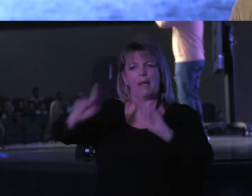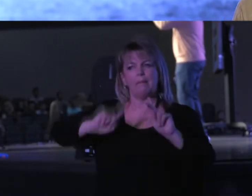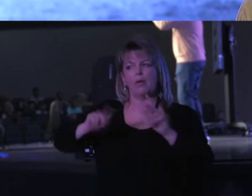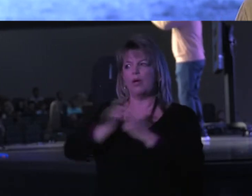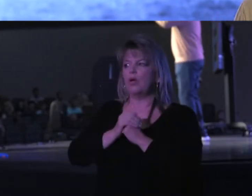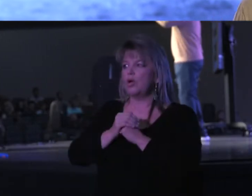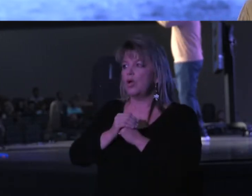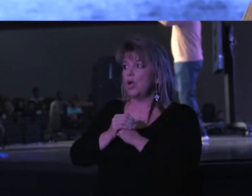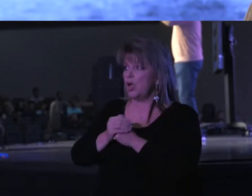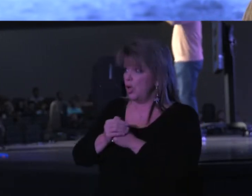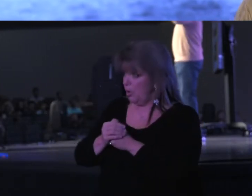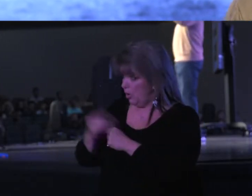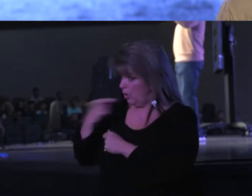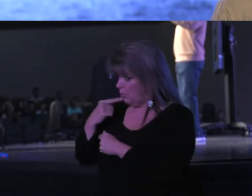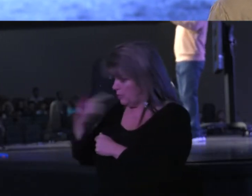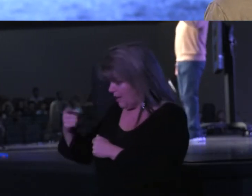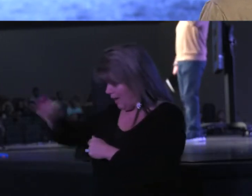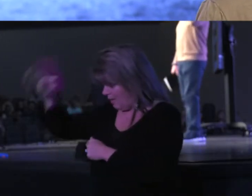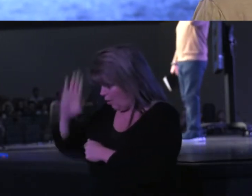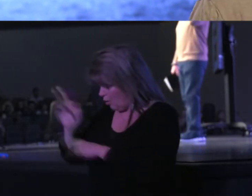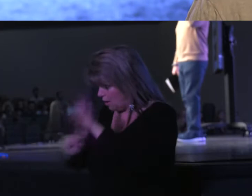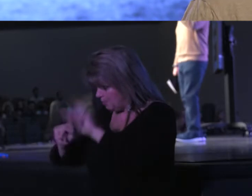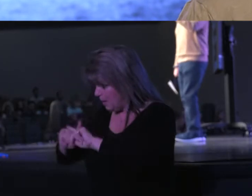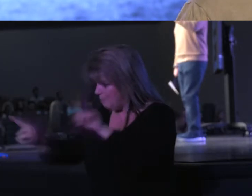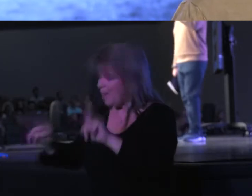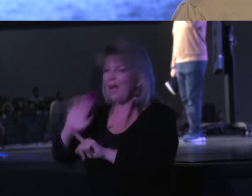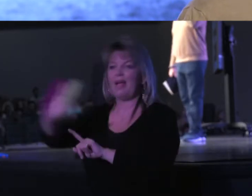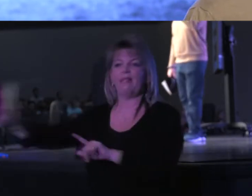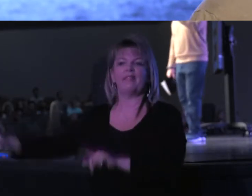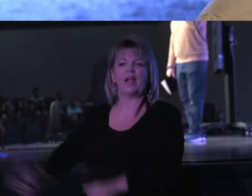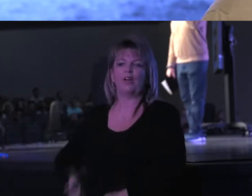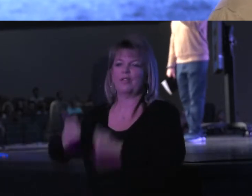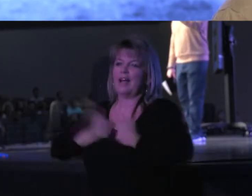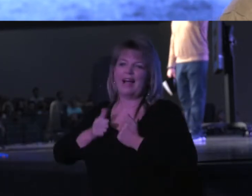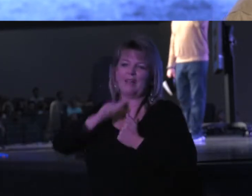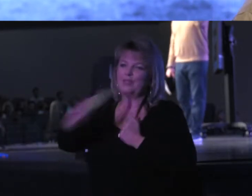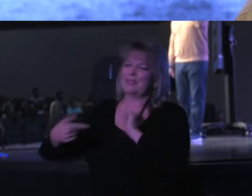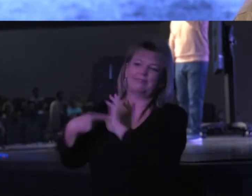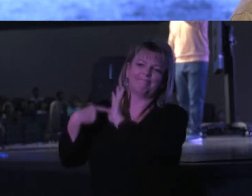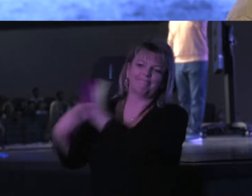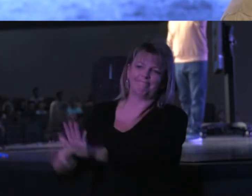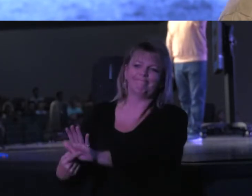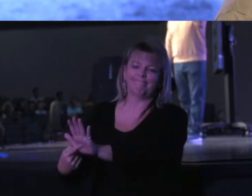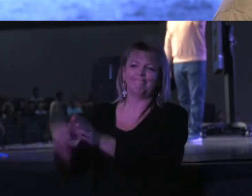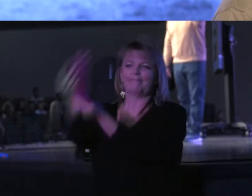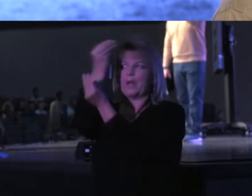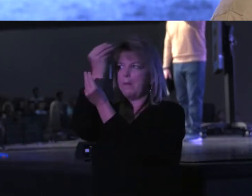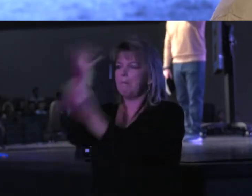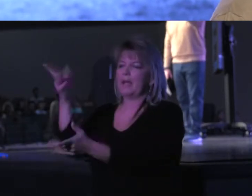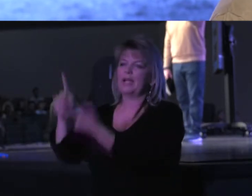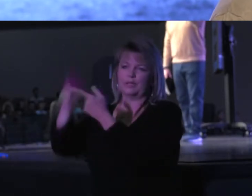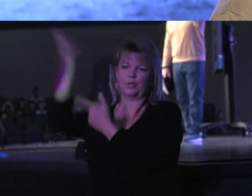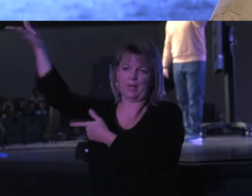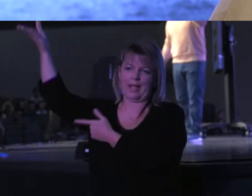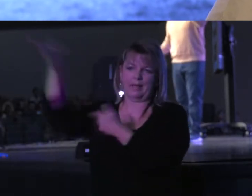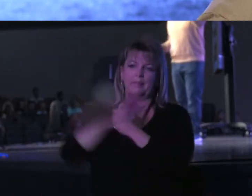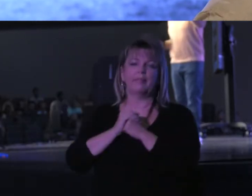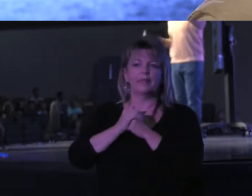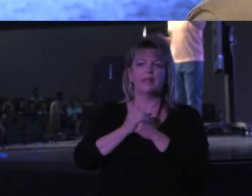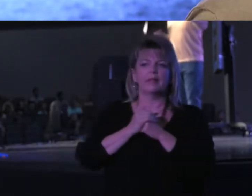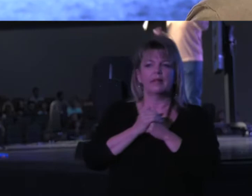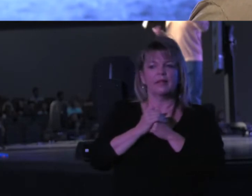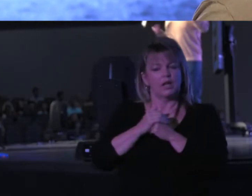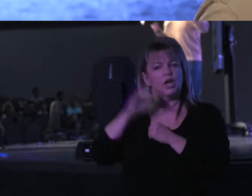who say they are God's people, yet their life does not reflect obedience to him. It should